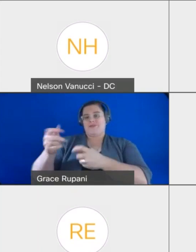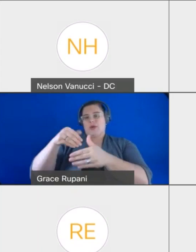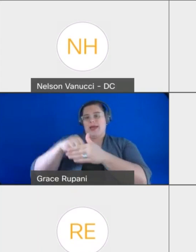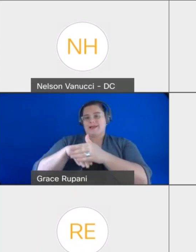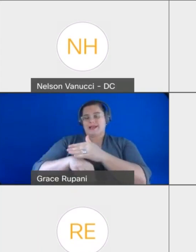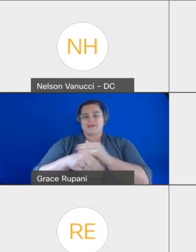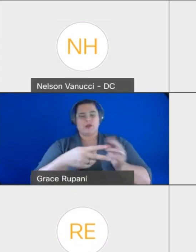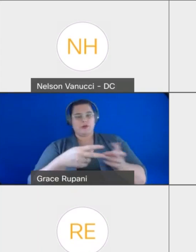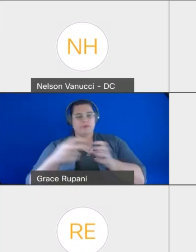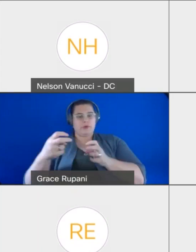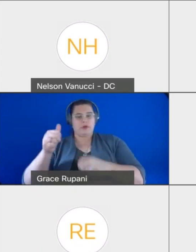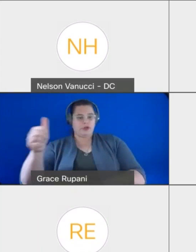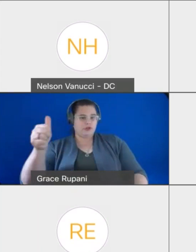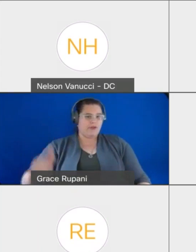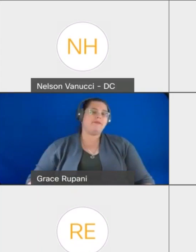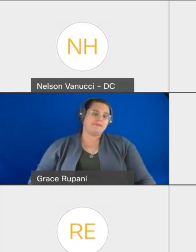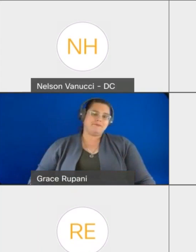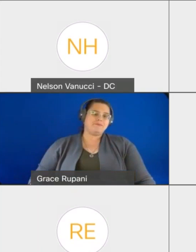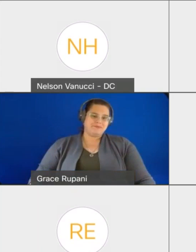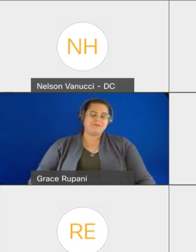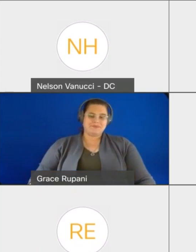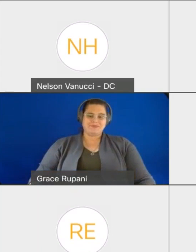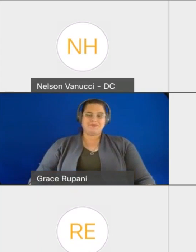service authorization approval.